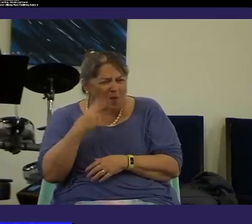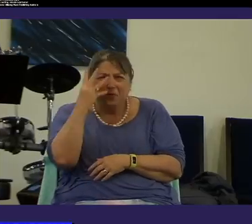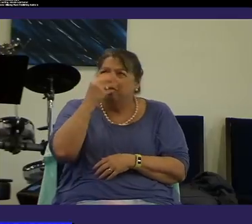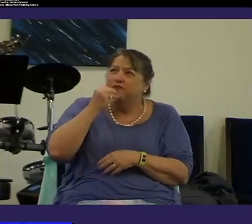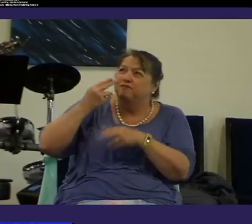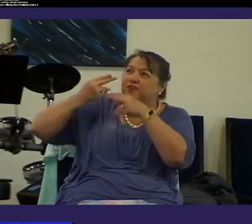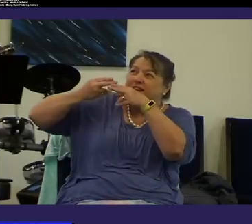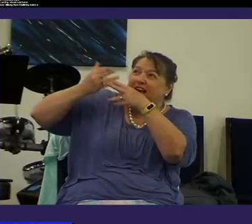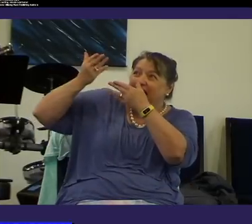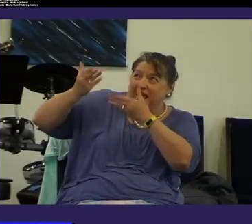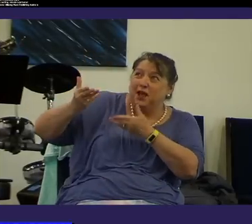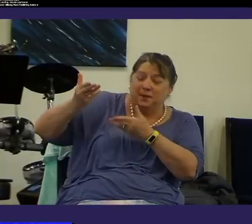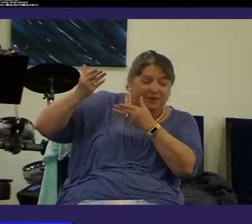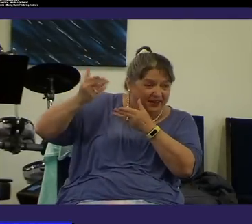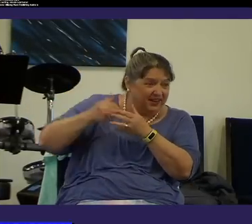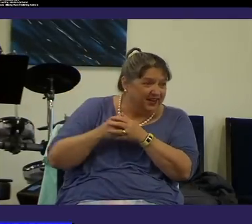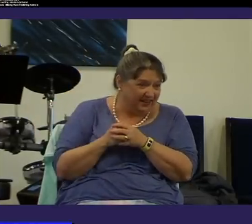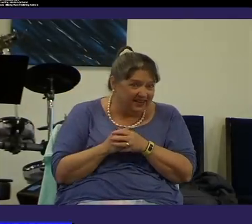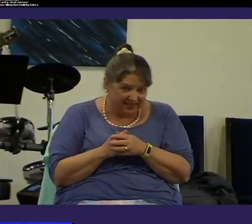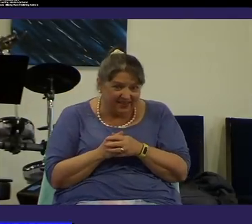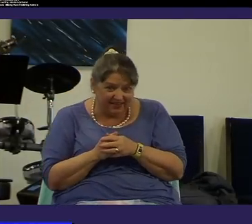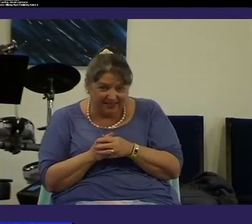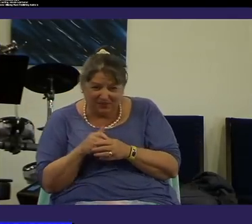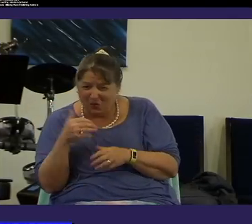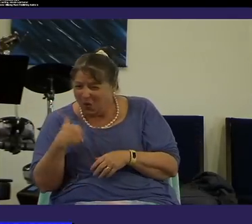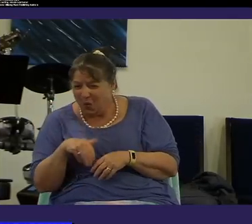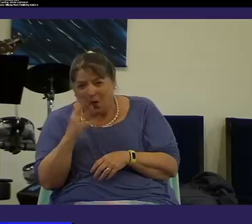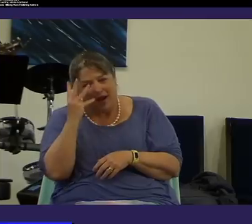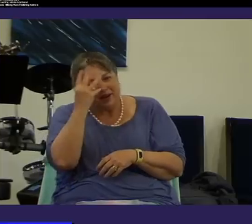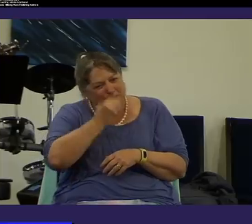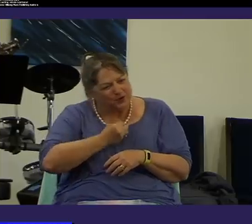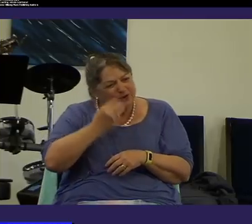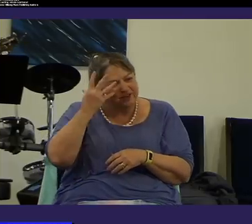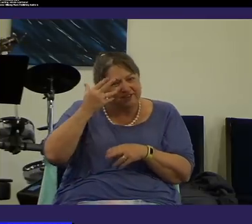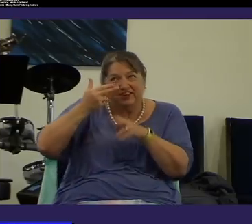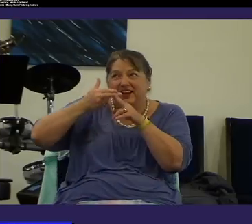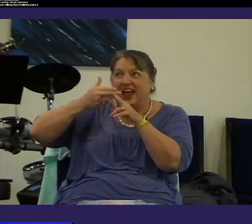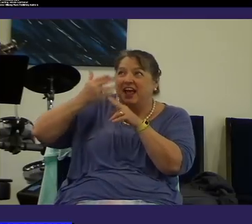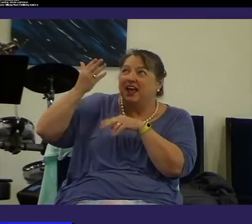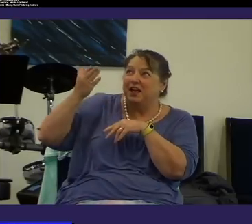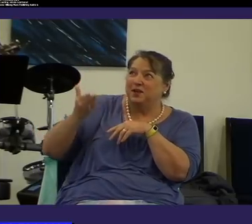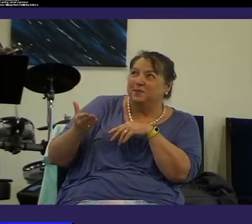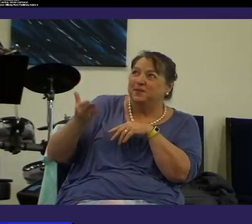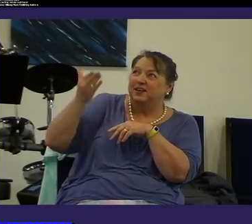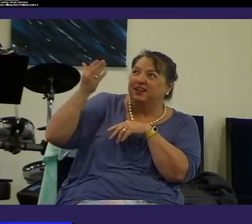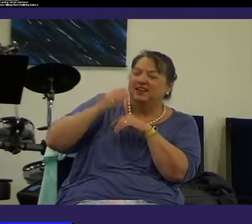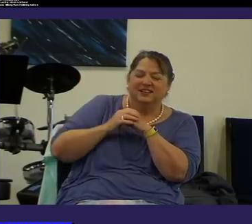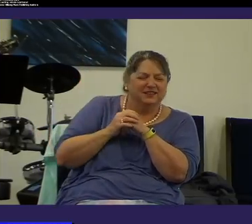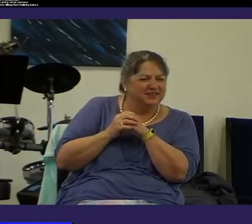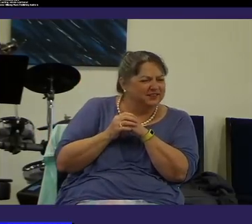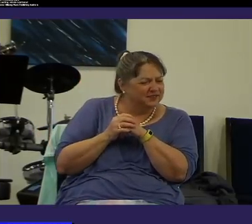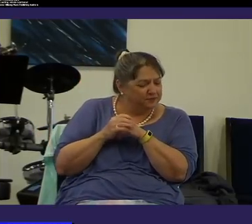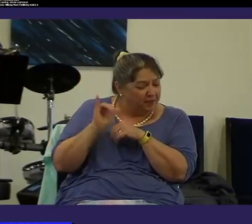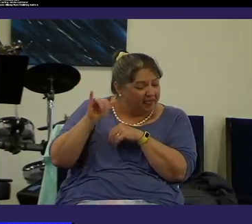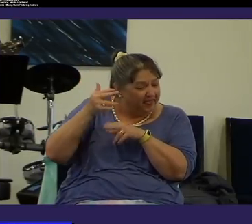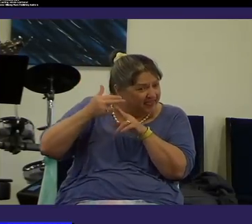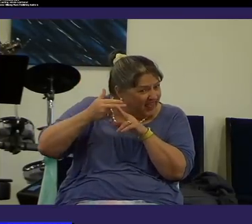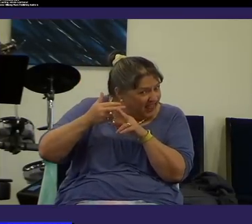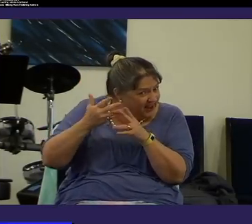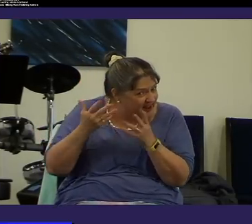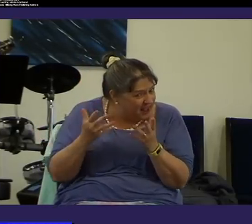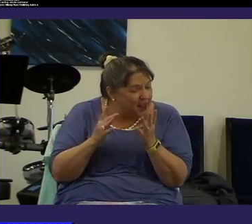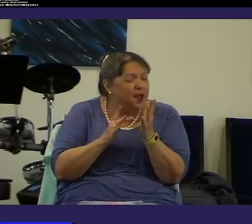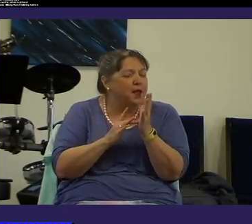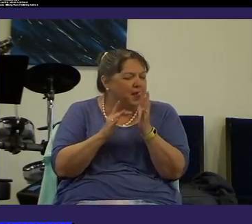What a beautiful name it is. What a beautiful name it is.